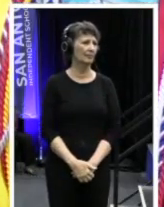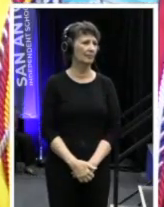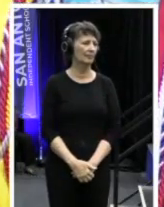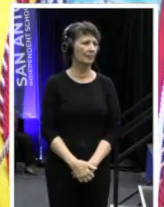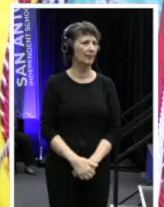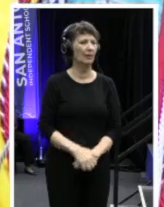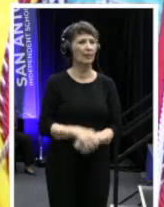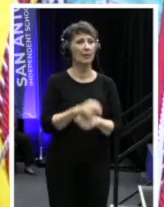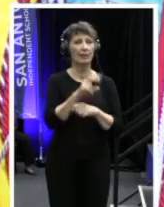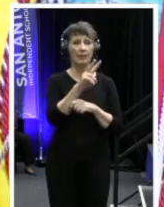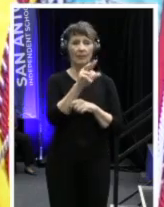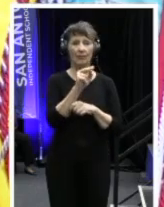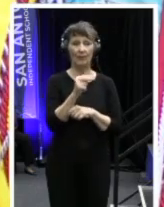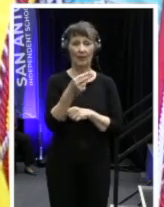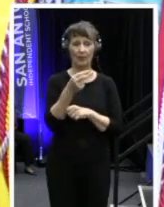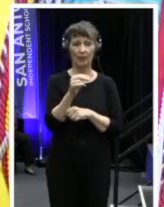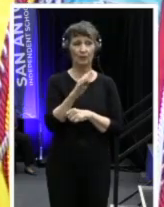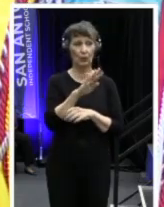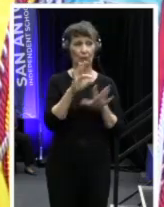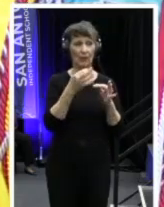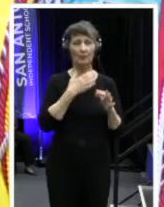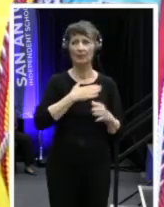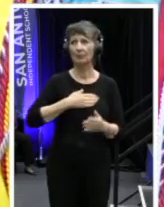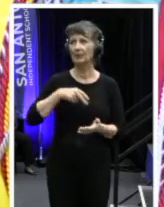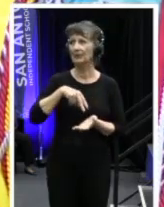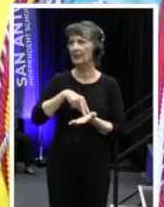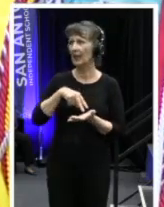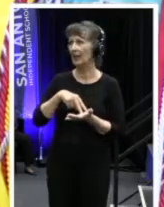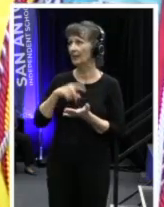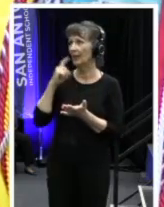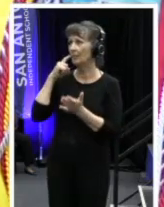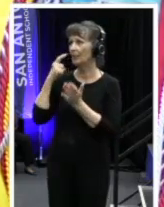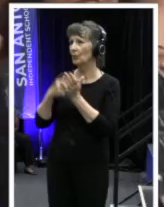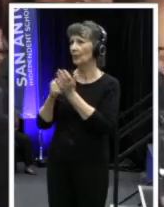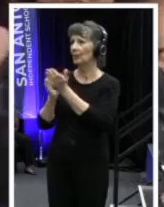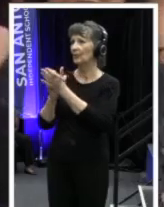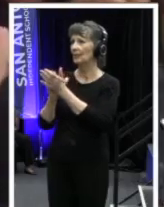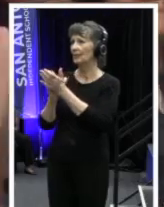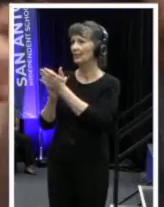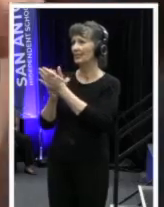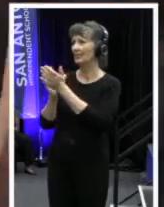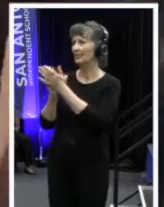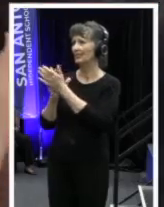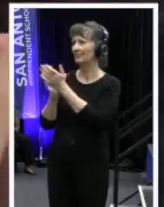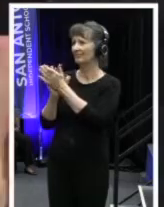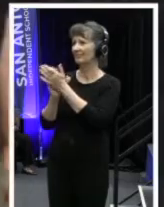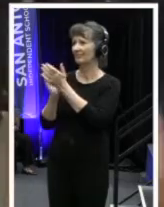Will Van Hernandez's family please stand and be recognized?